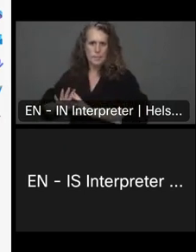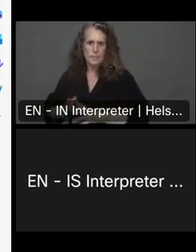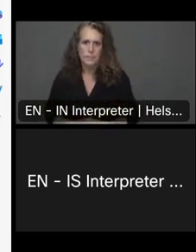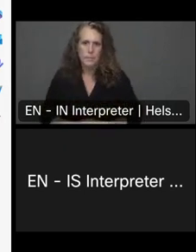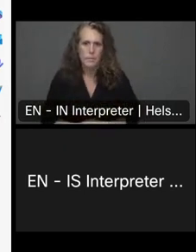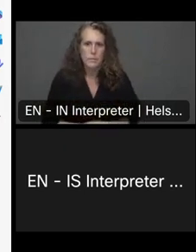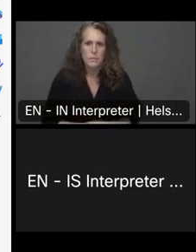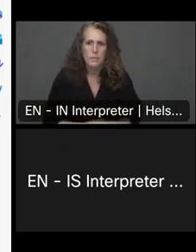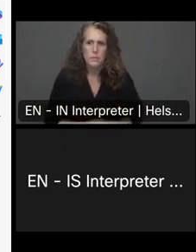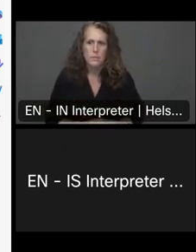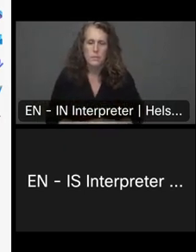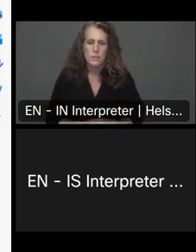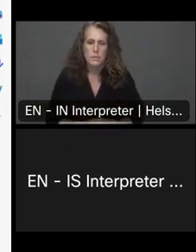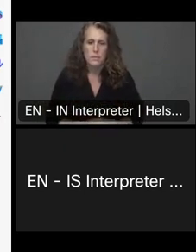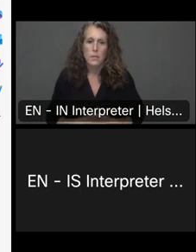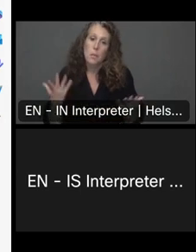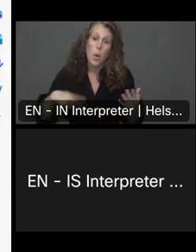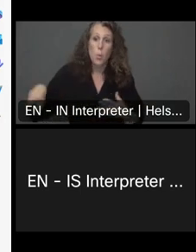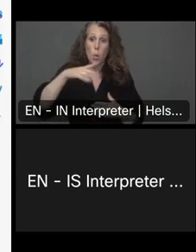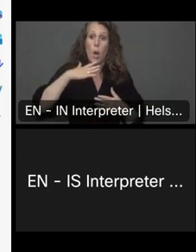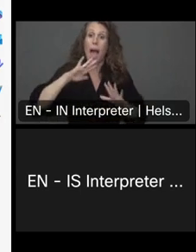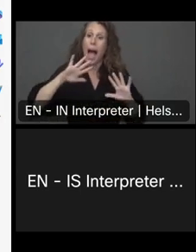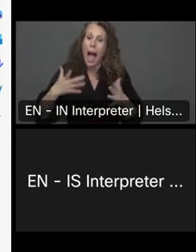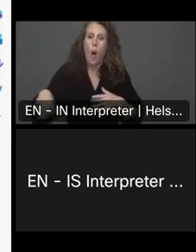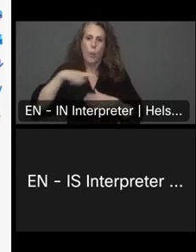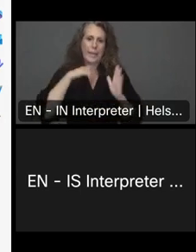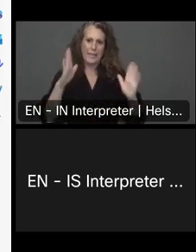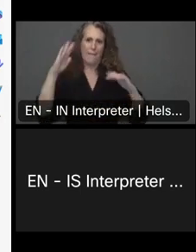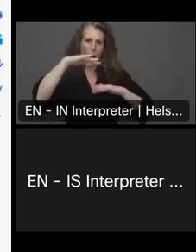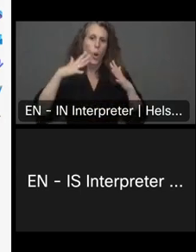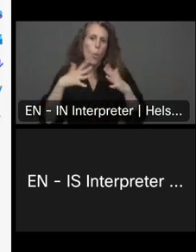we choose to define clarity in that broad sense.